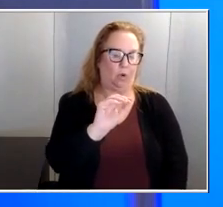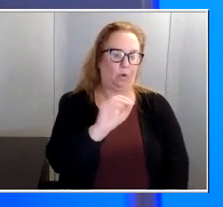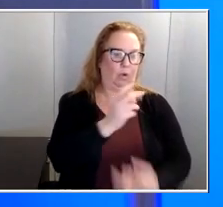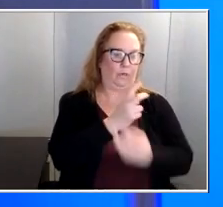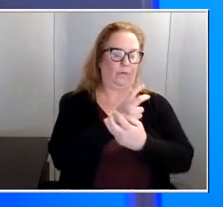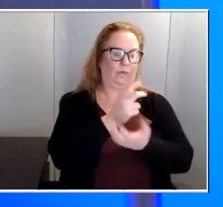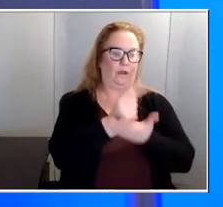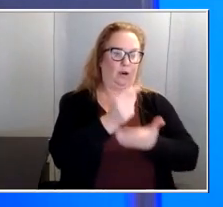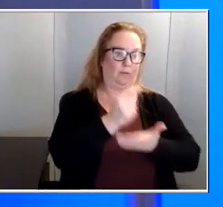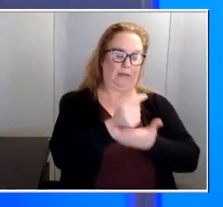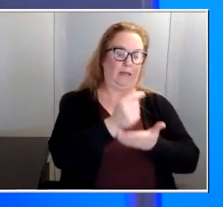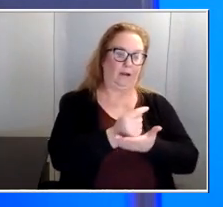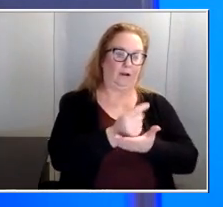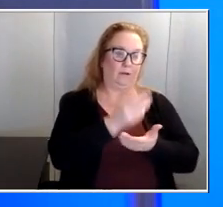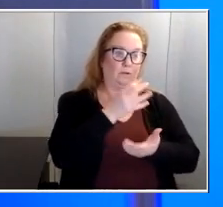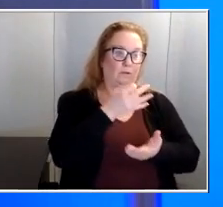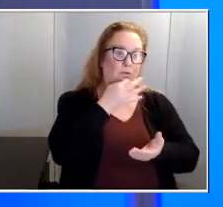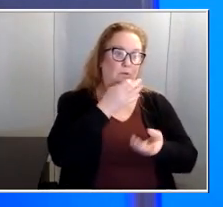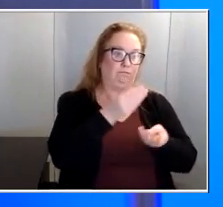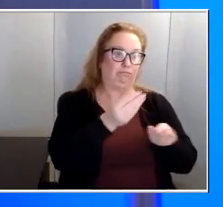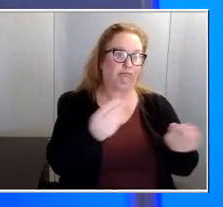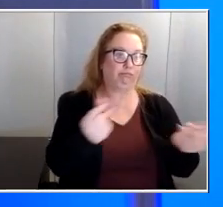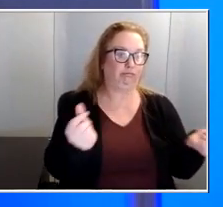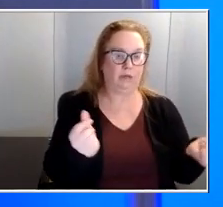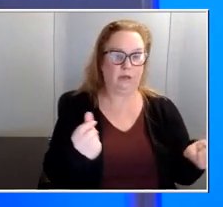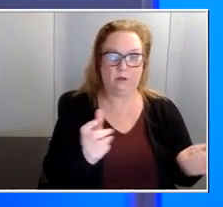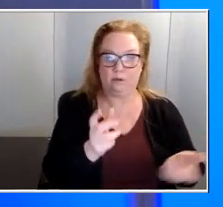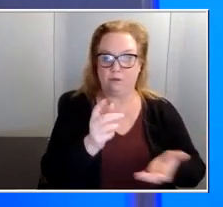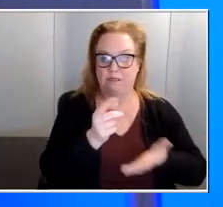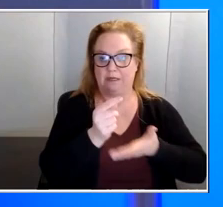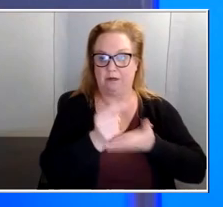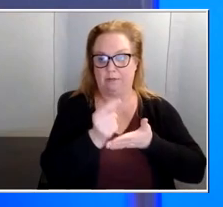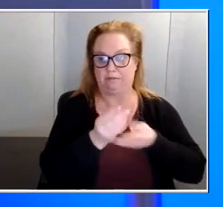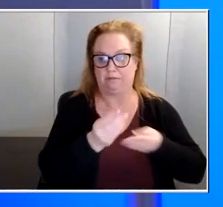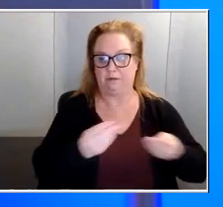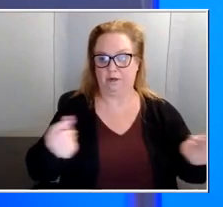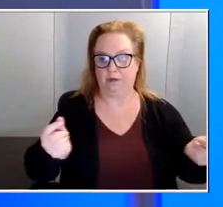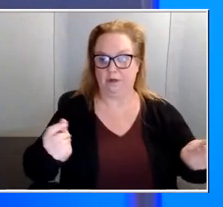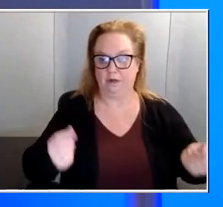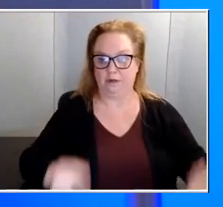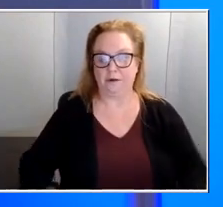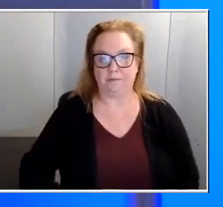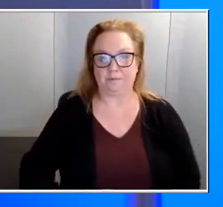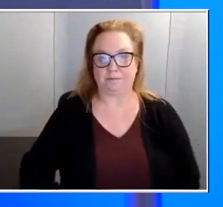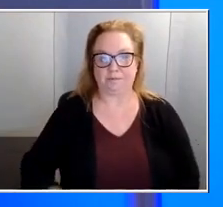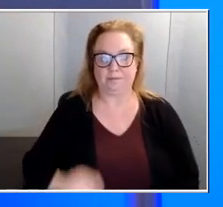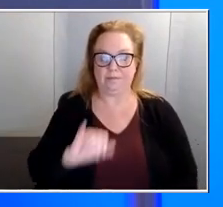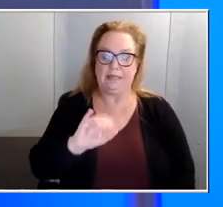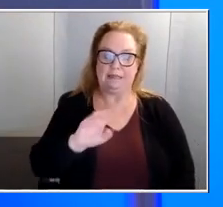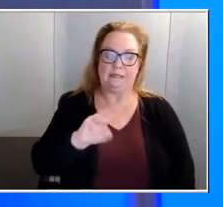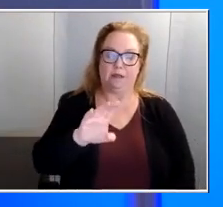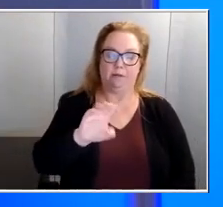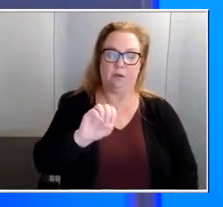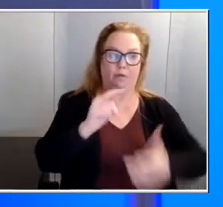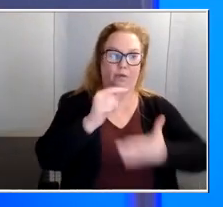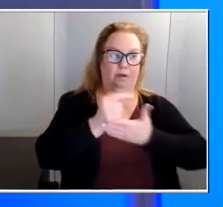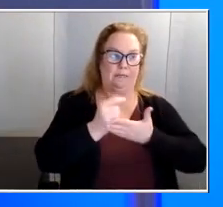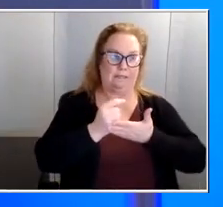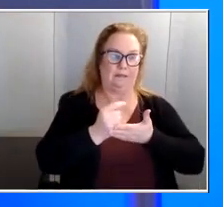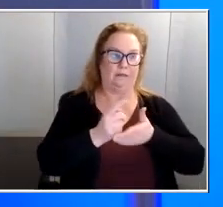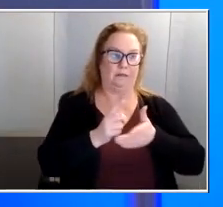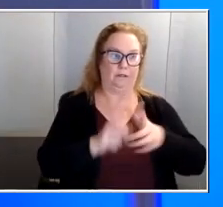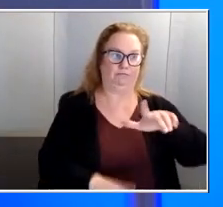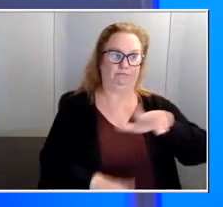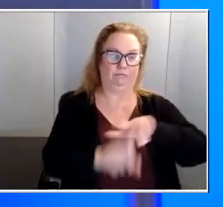are numbered, and we will see those therapies recede into history as these immunotherapies continue to come to the